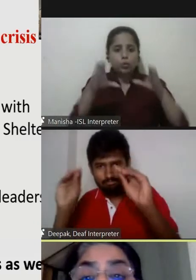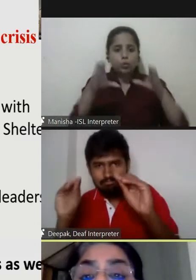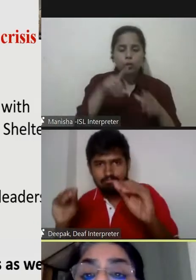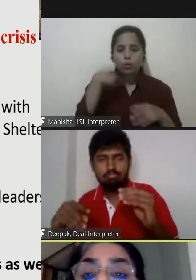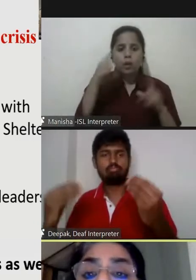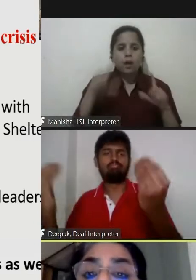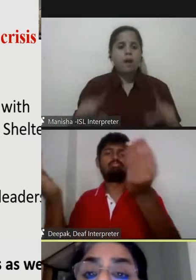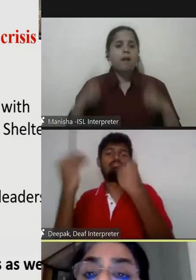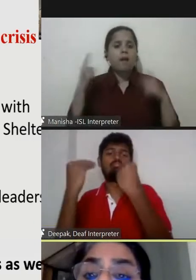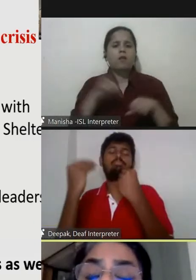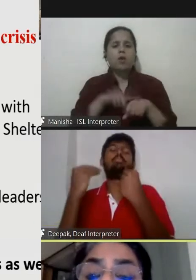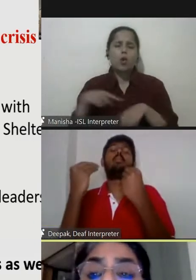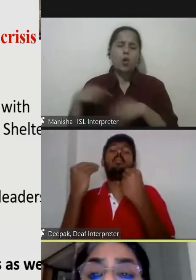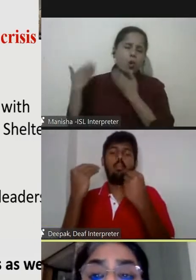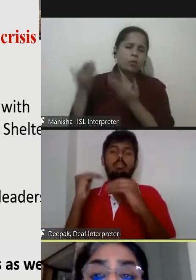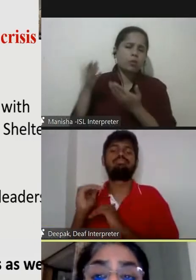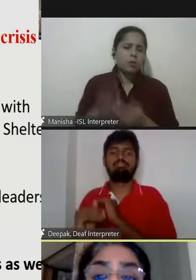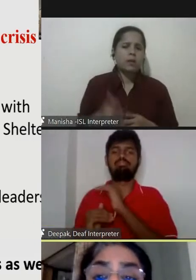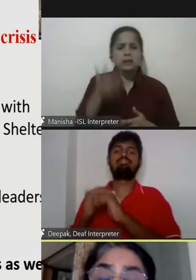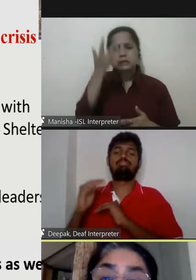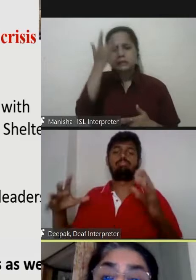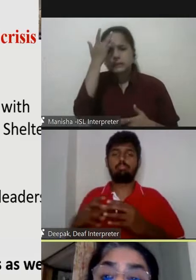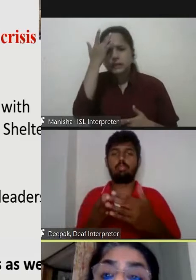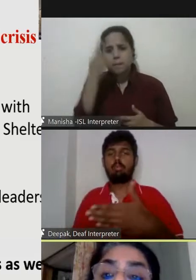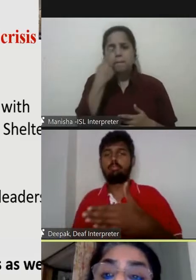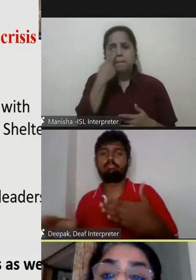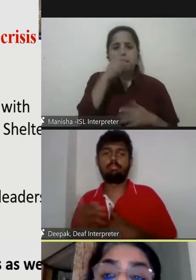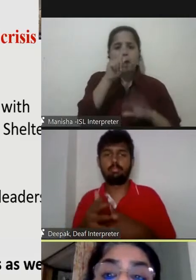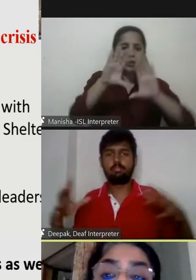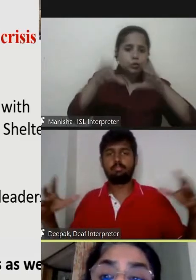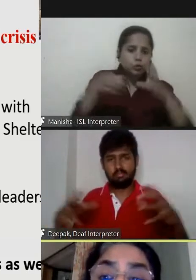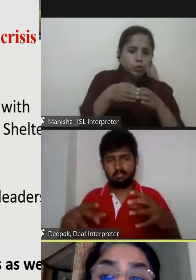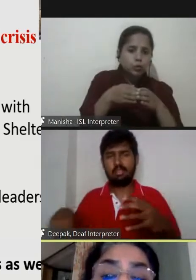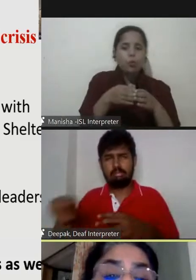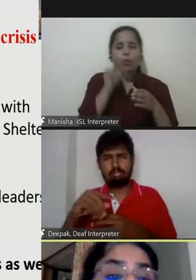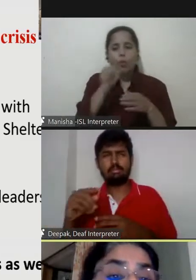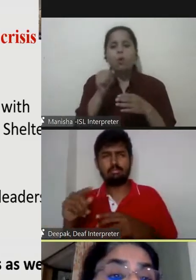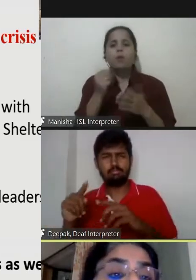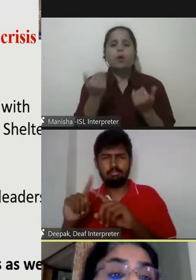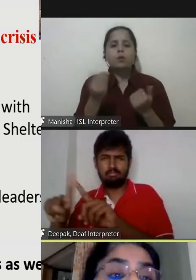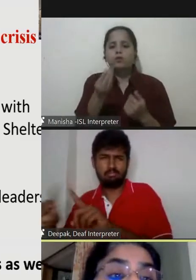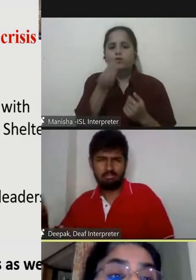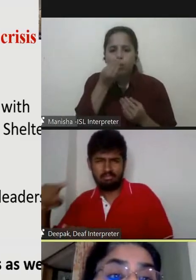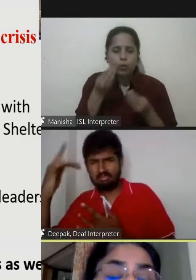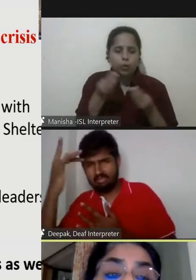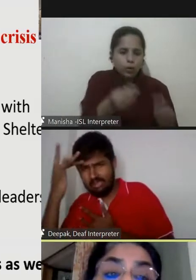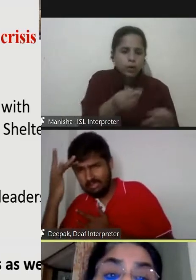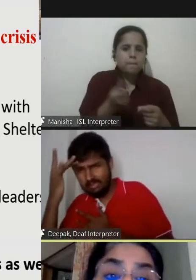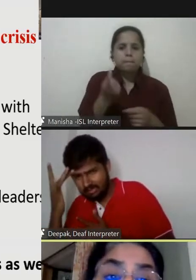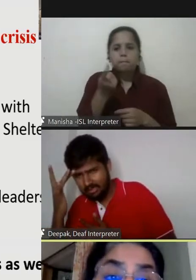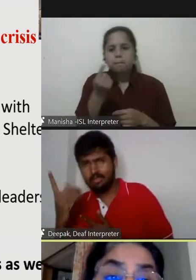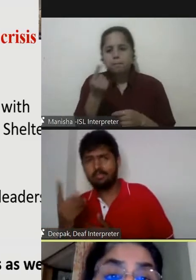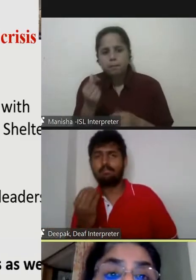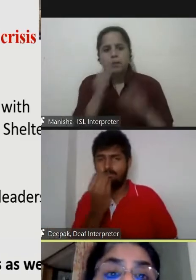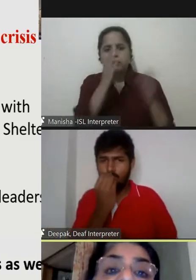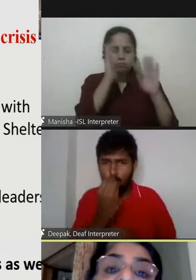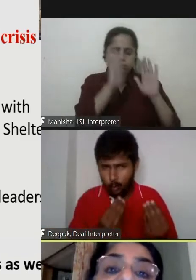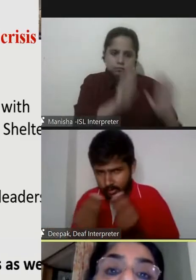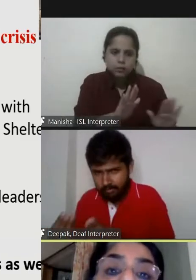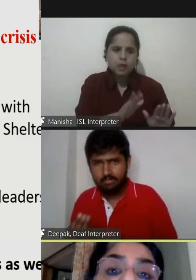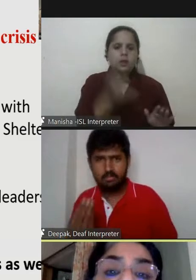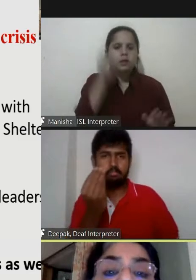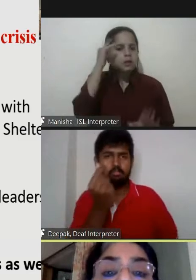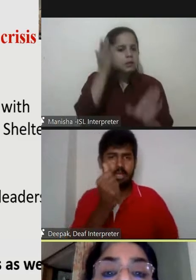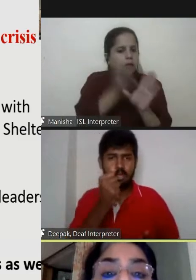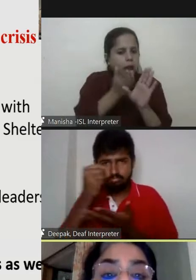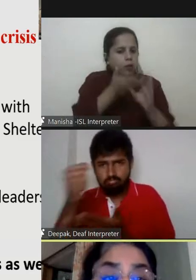with long-term illnesses, mothers group were able to organize food, money, shelter, psychosocial support,